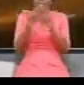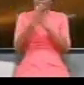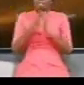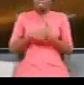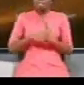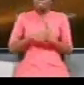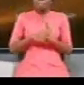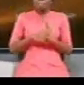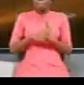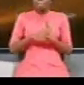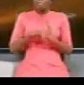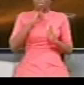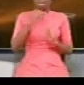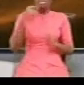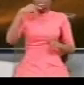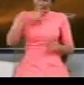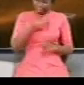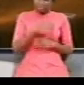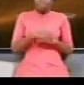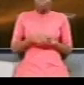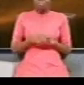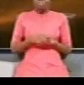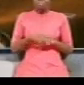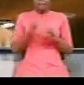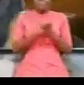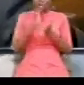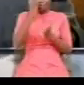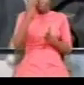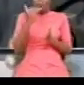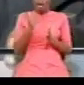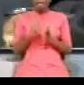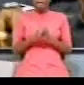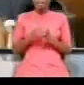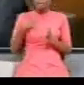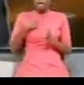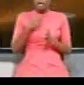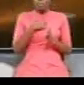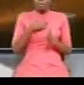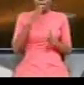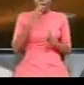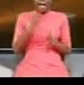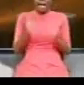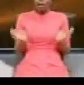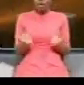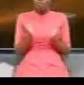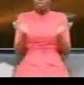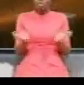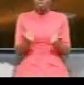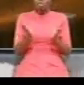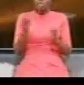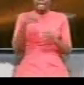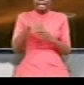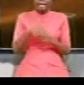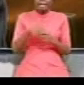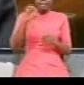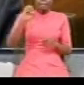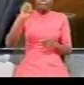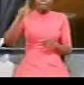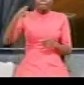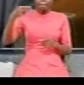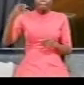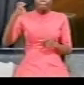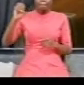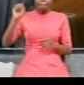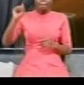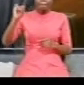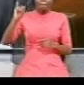darkness is lying. That's why we are admonished in Ephesians chapter